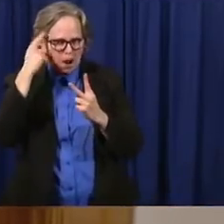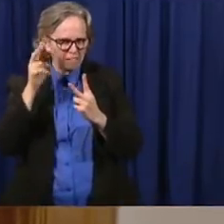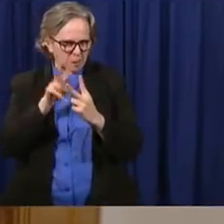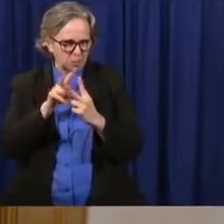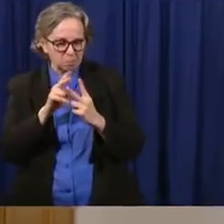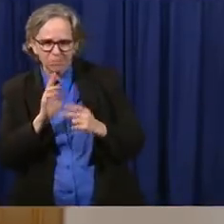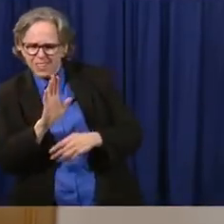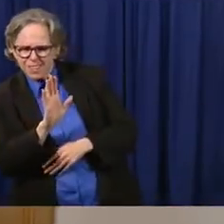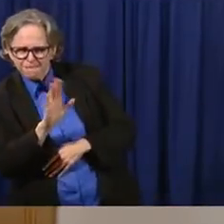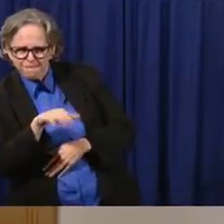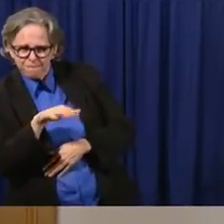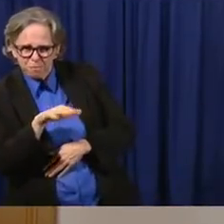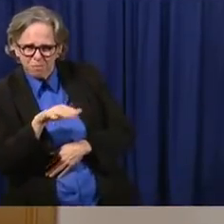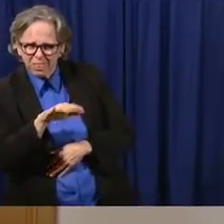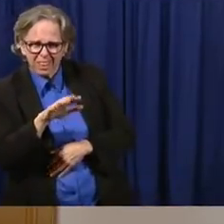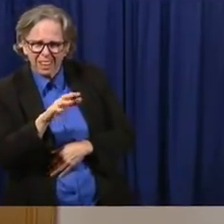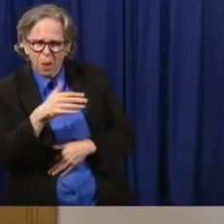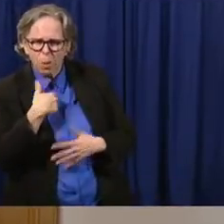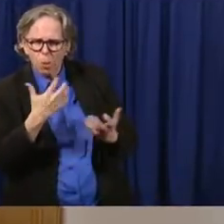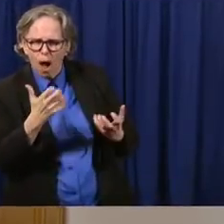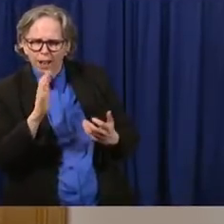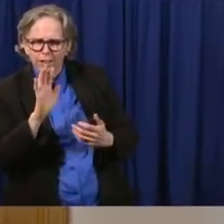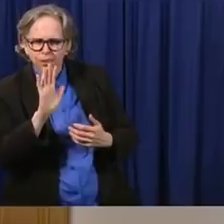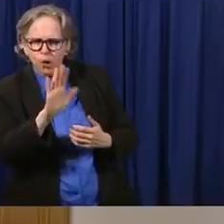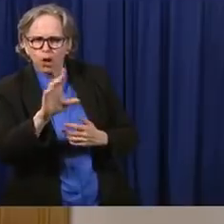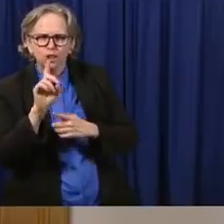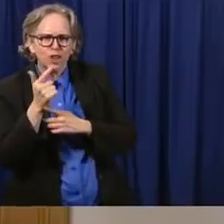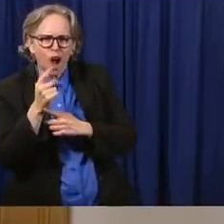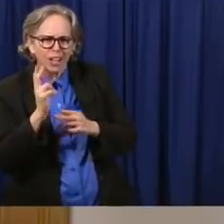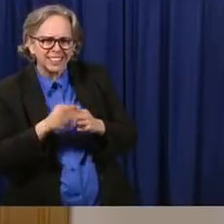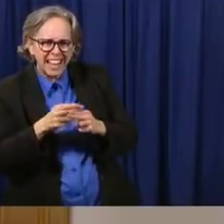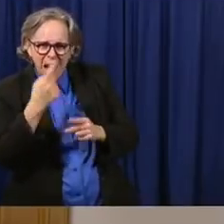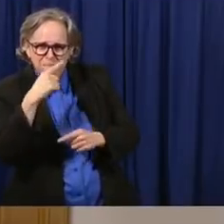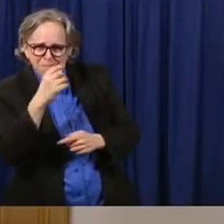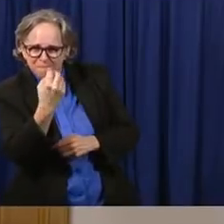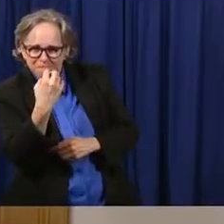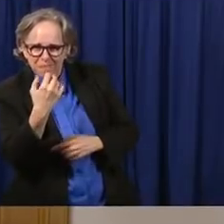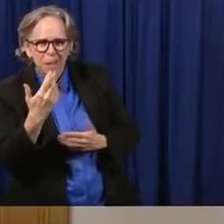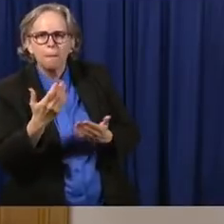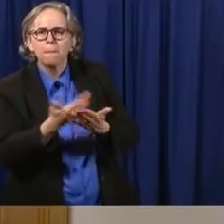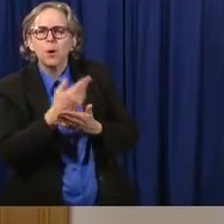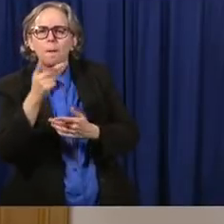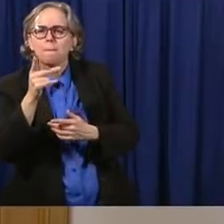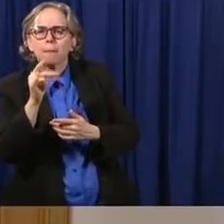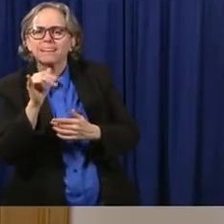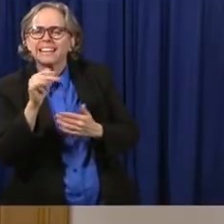get the dog's name. Could you tell me the dog's name? Your new puppy?